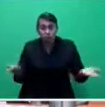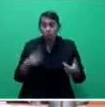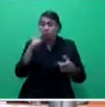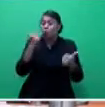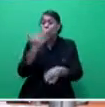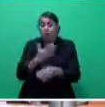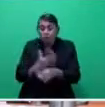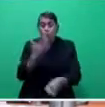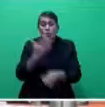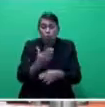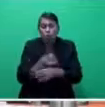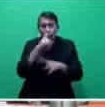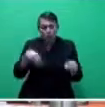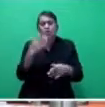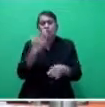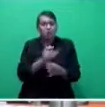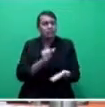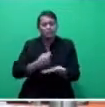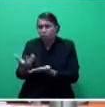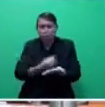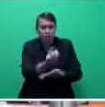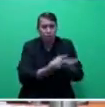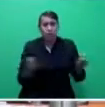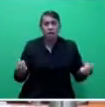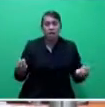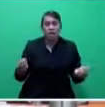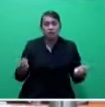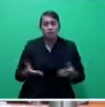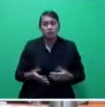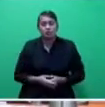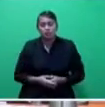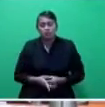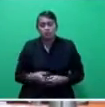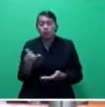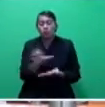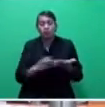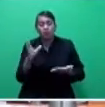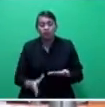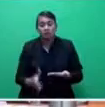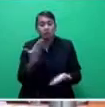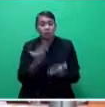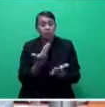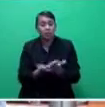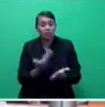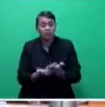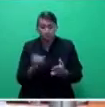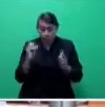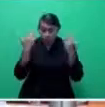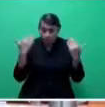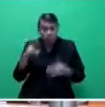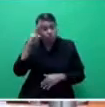money. It creates more money within the system itself, consumer demands. So, Mr. Speaker, sir, this is